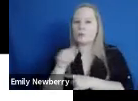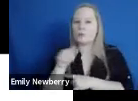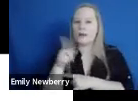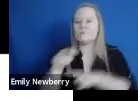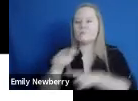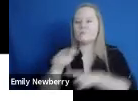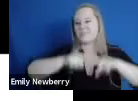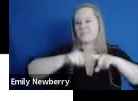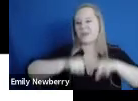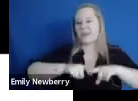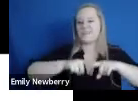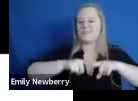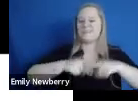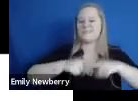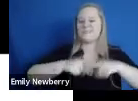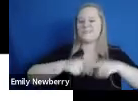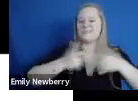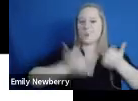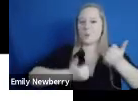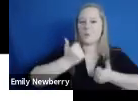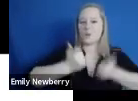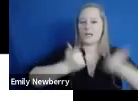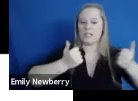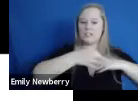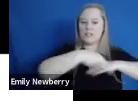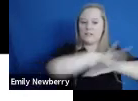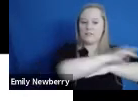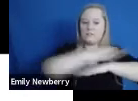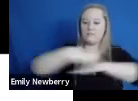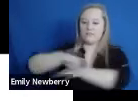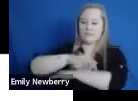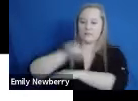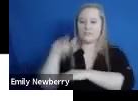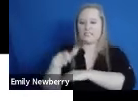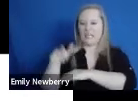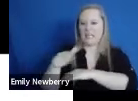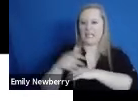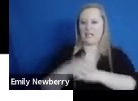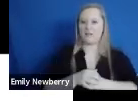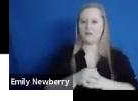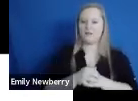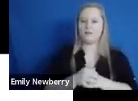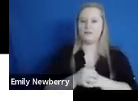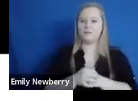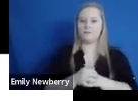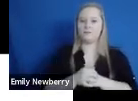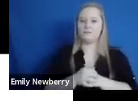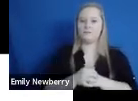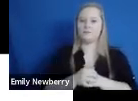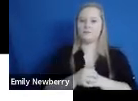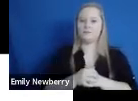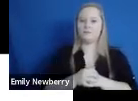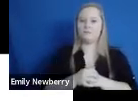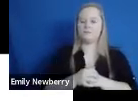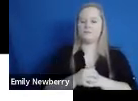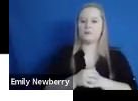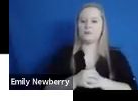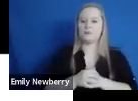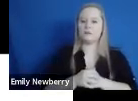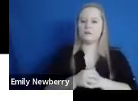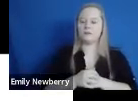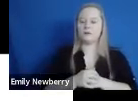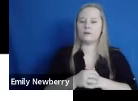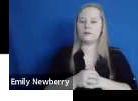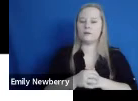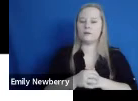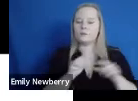on which fallow fields are needed. So some of those fallow fields will have some cover on there to